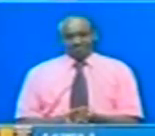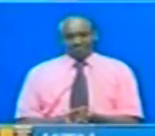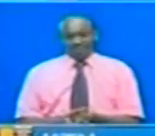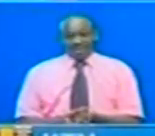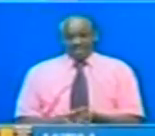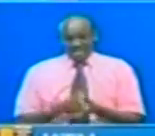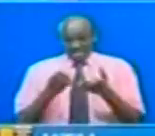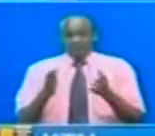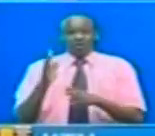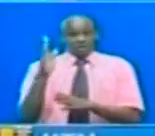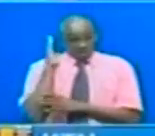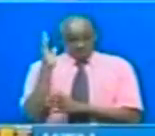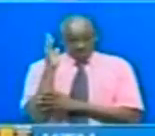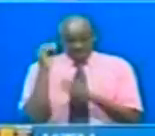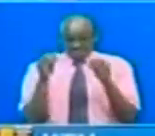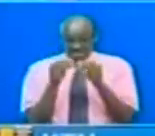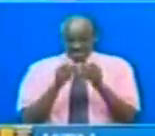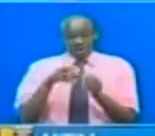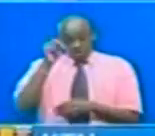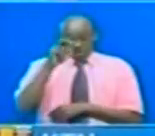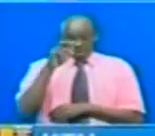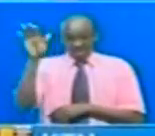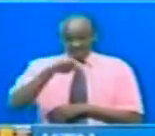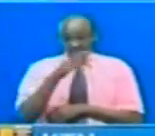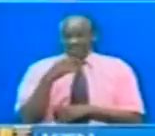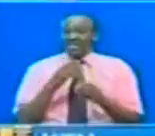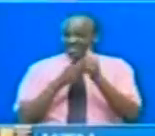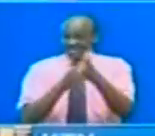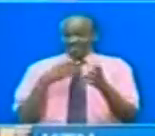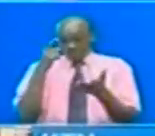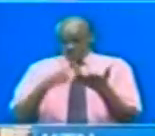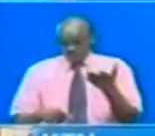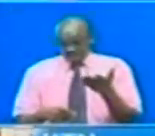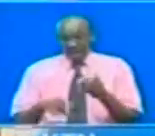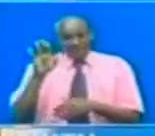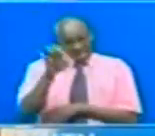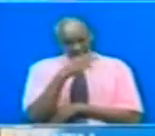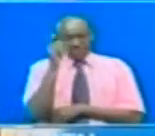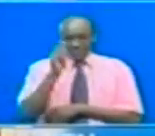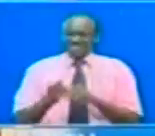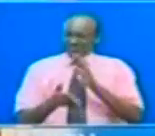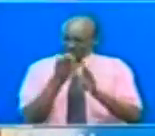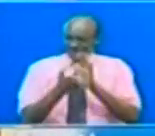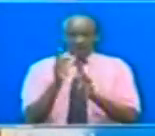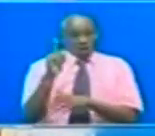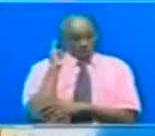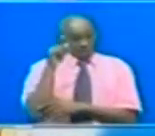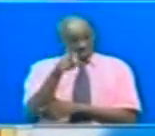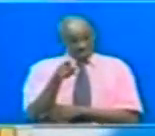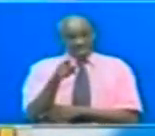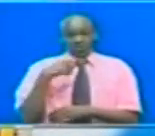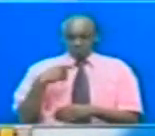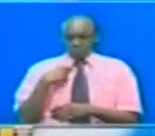Now, Security Consultative Meeting of North Rift and Upper Eastern leaders has resolved that a Parliament should fast-track the legislation to make